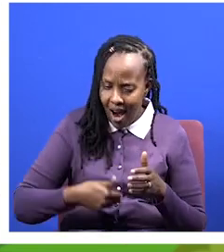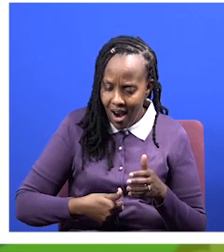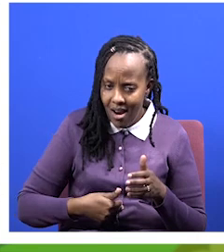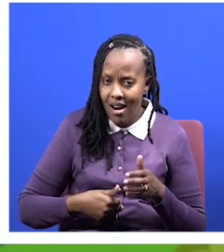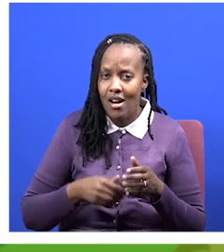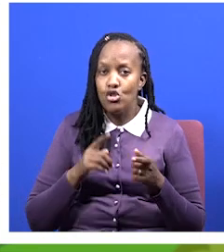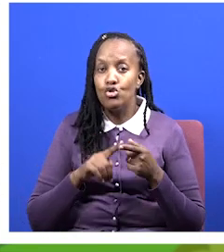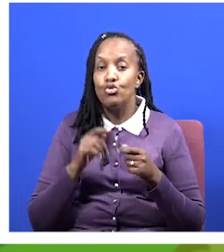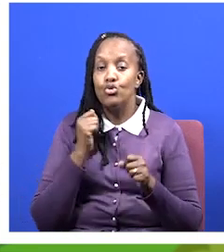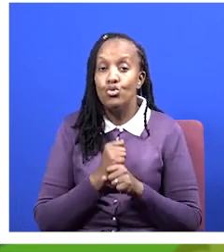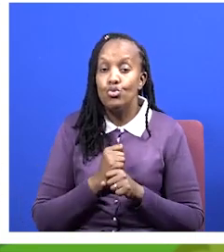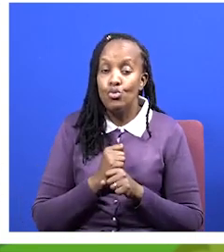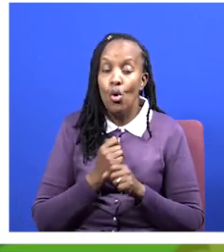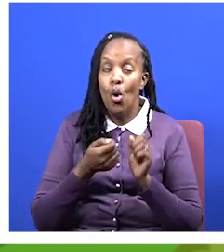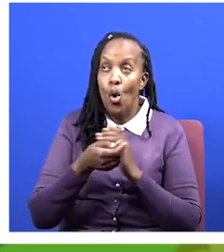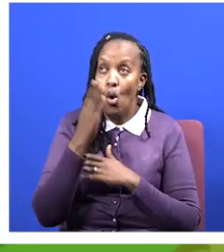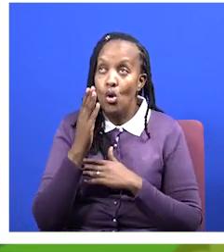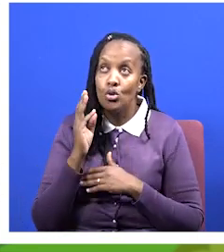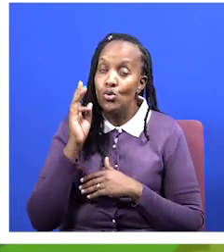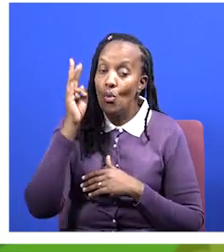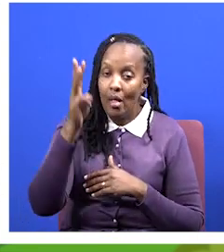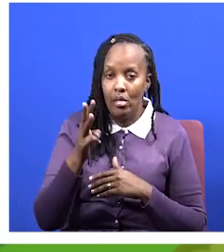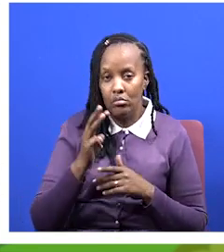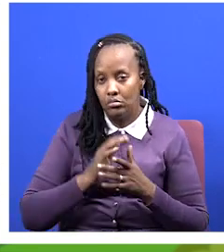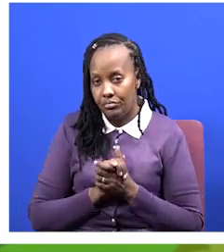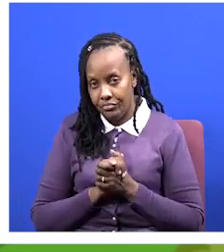hungered to do God's way.